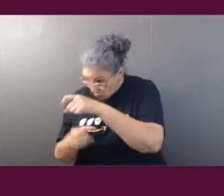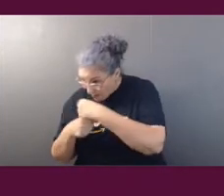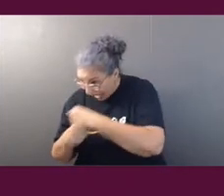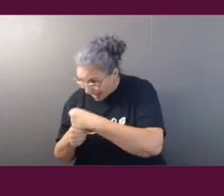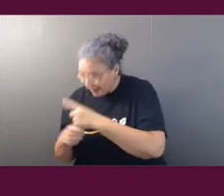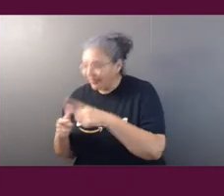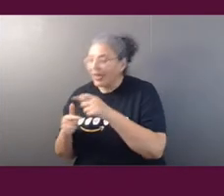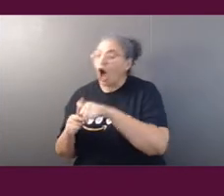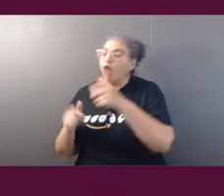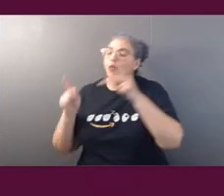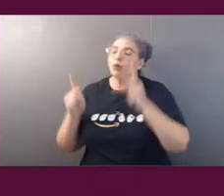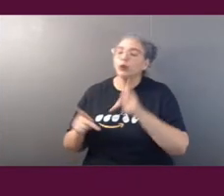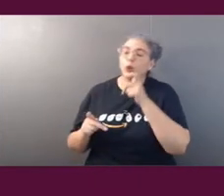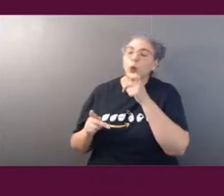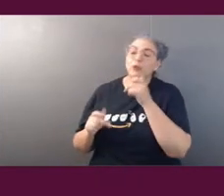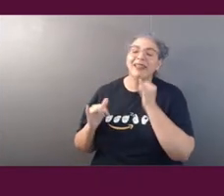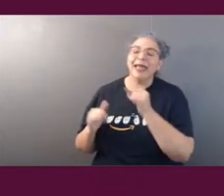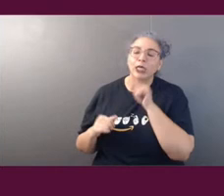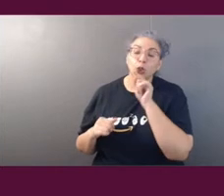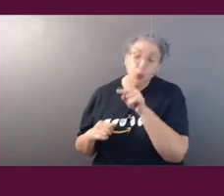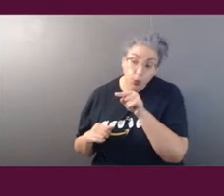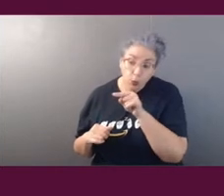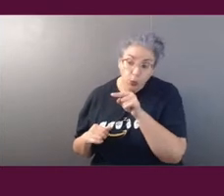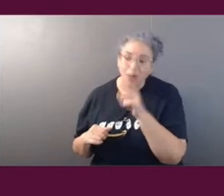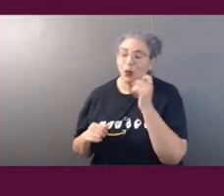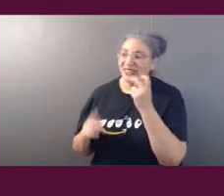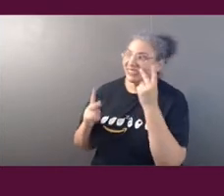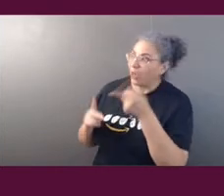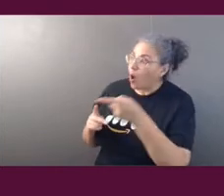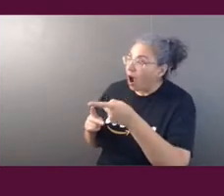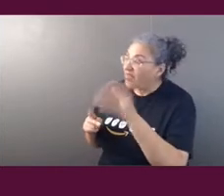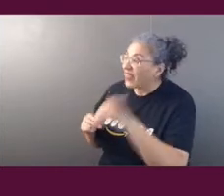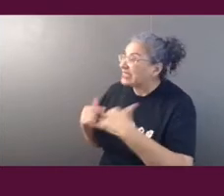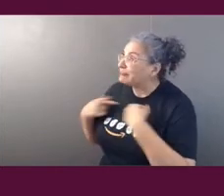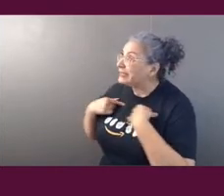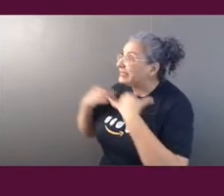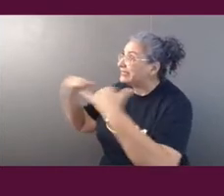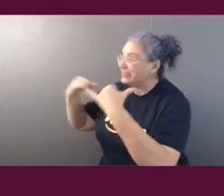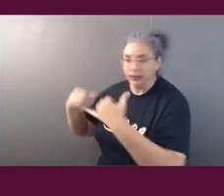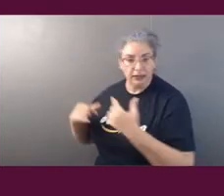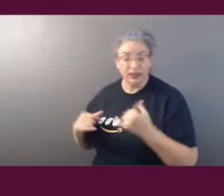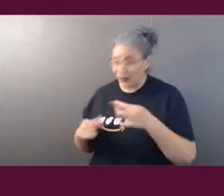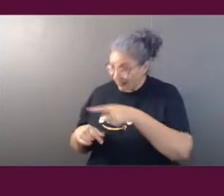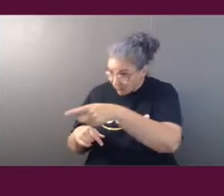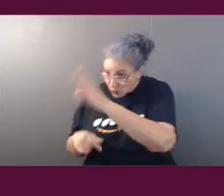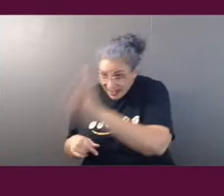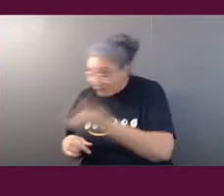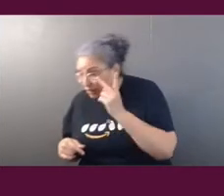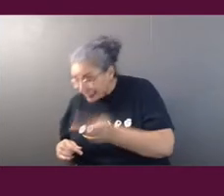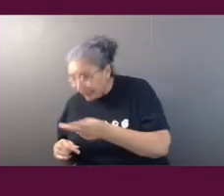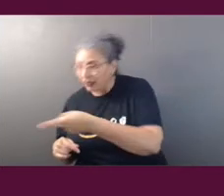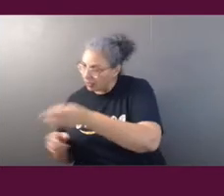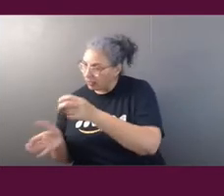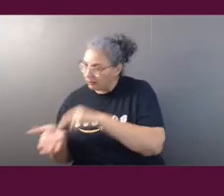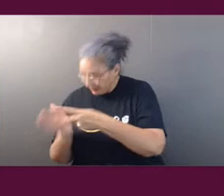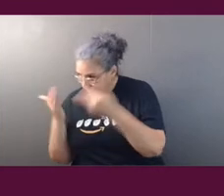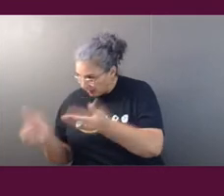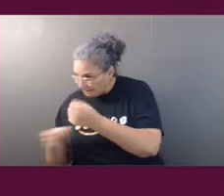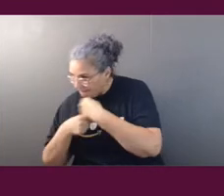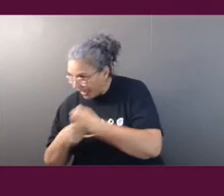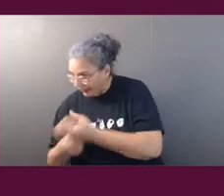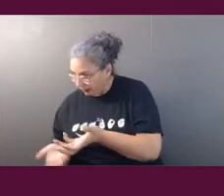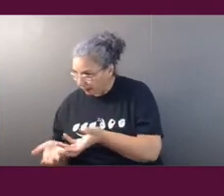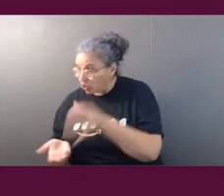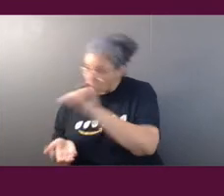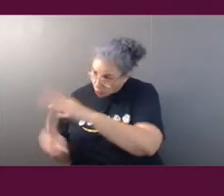mean that someone else will get to see it. If you can't see it, be it so someone else can see it, because that is what is going to change somebody else's world, not